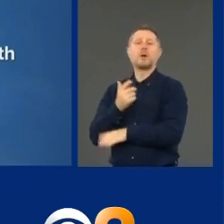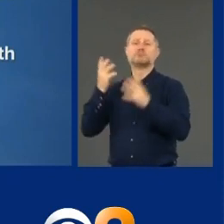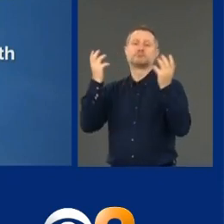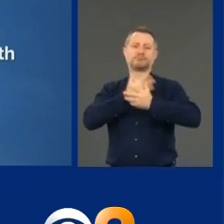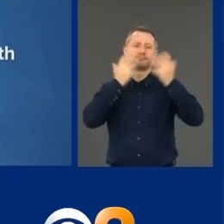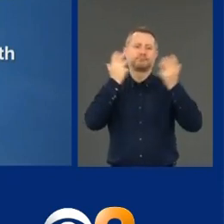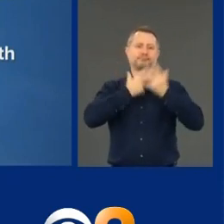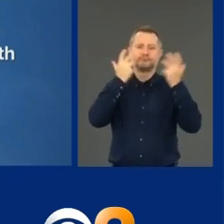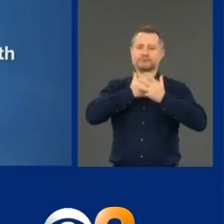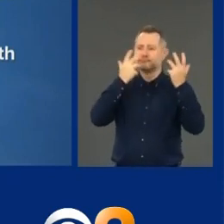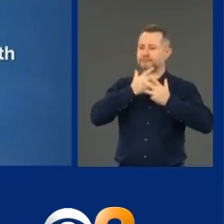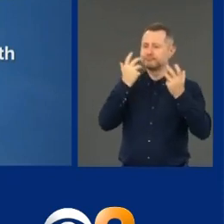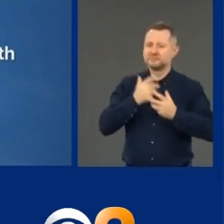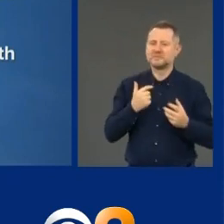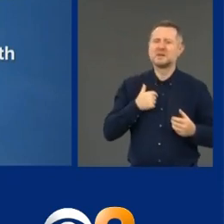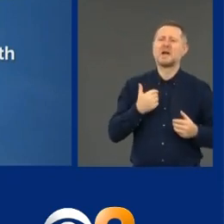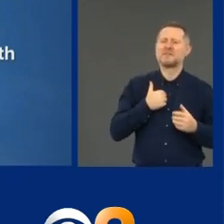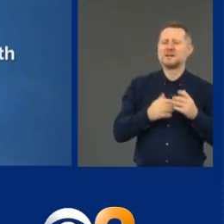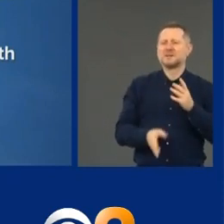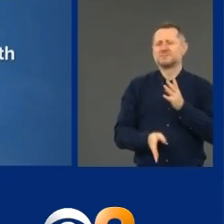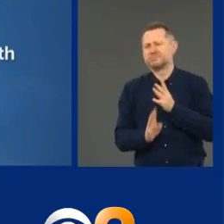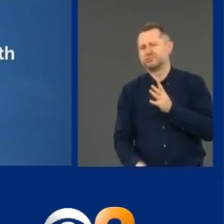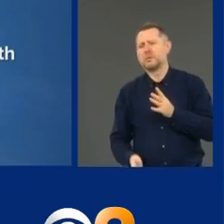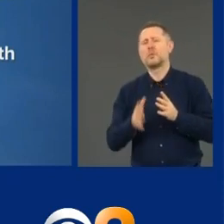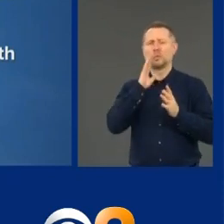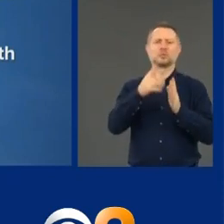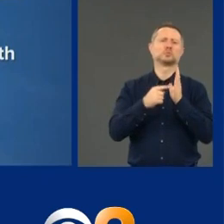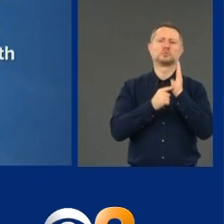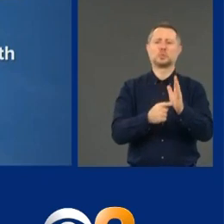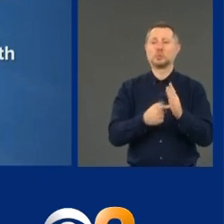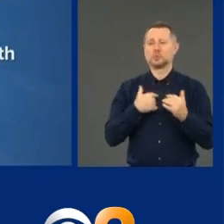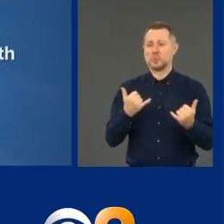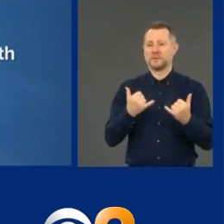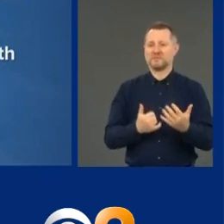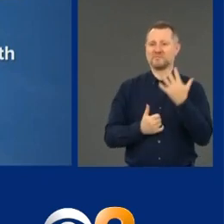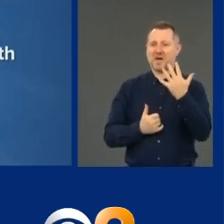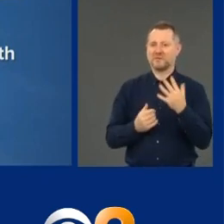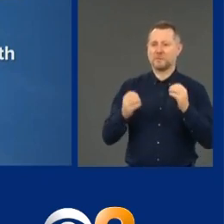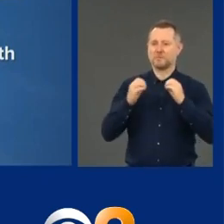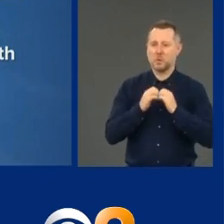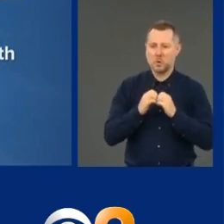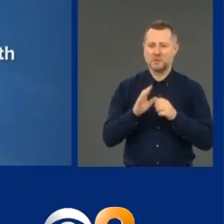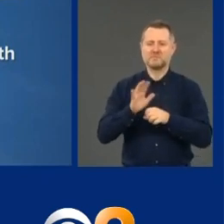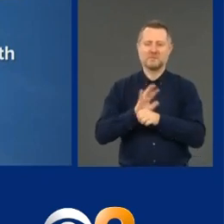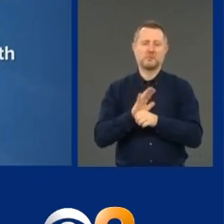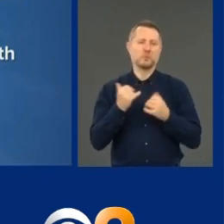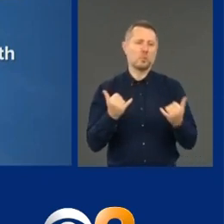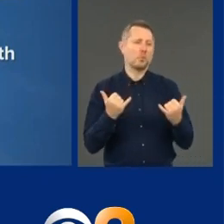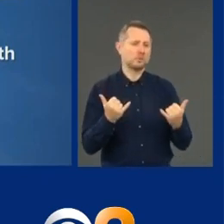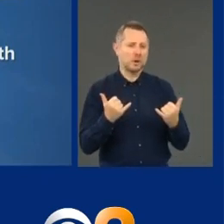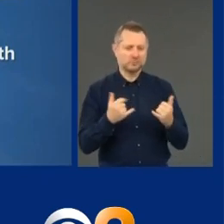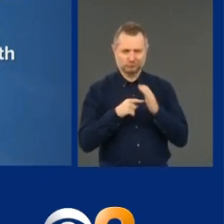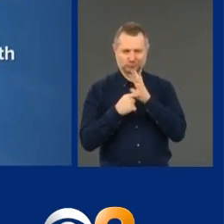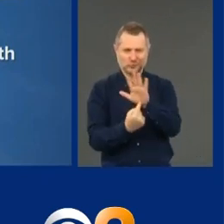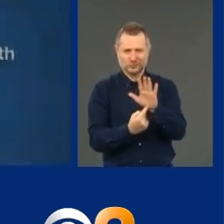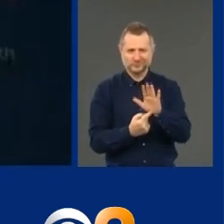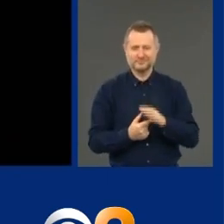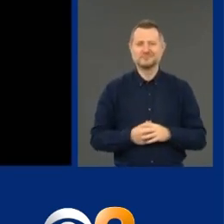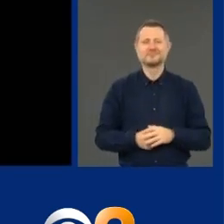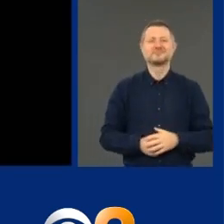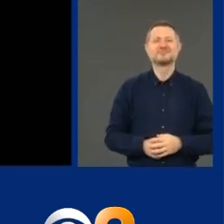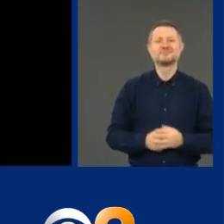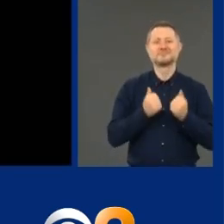we have an honorable mention category. We want to show you 5 more videos now that are in the honorable mention category.